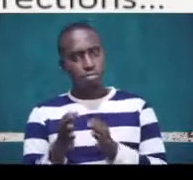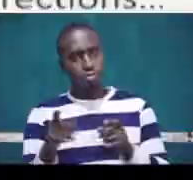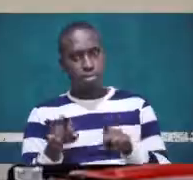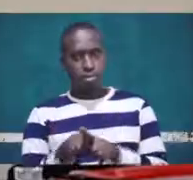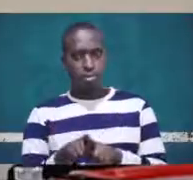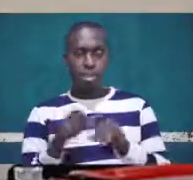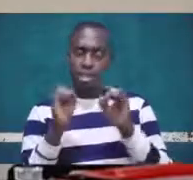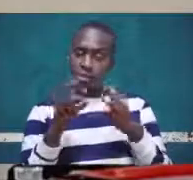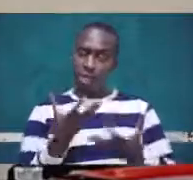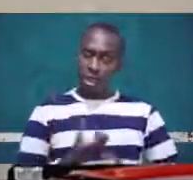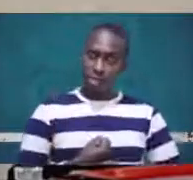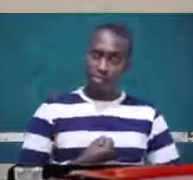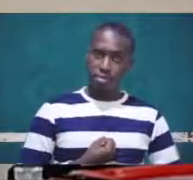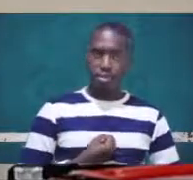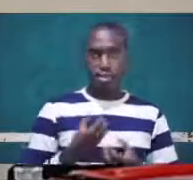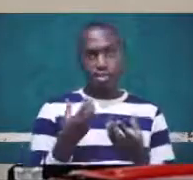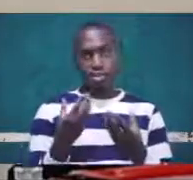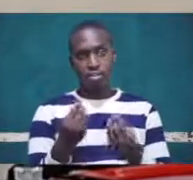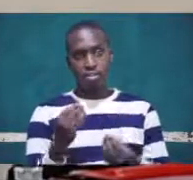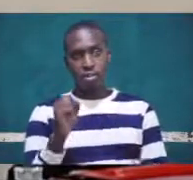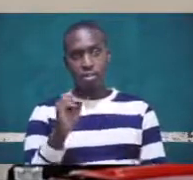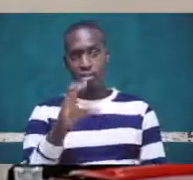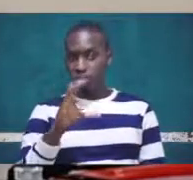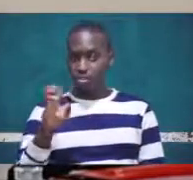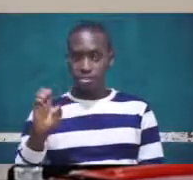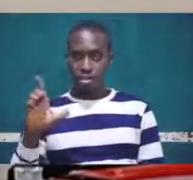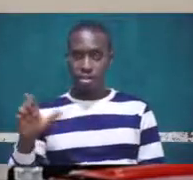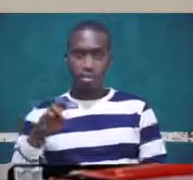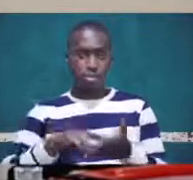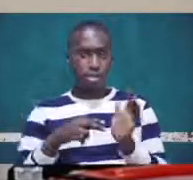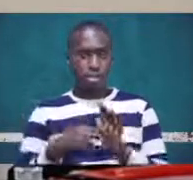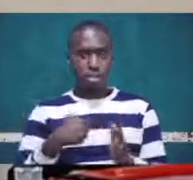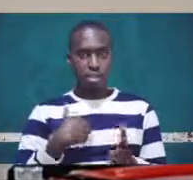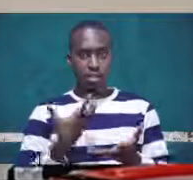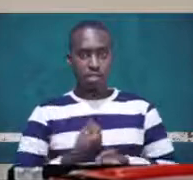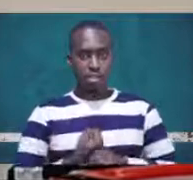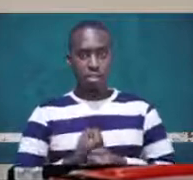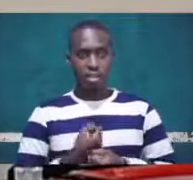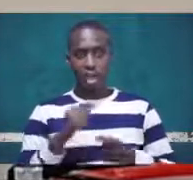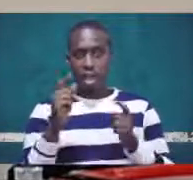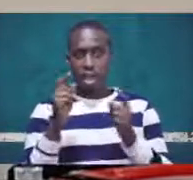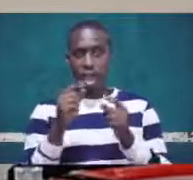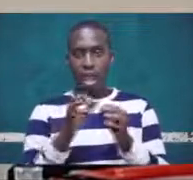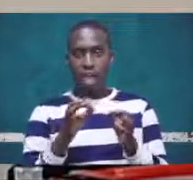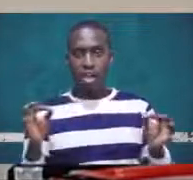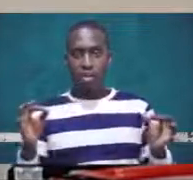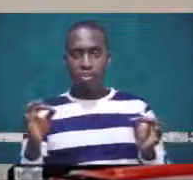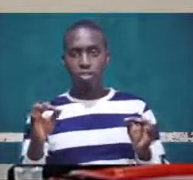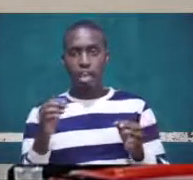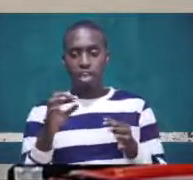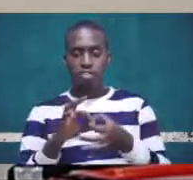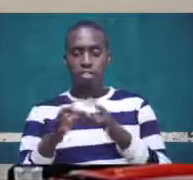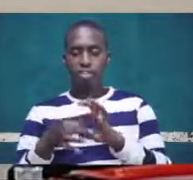them. So if I have sickle cells, then it means that I have a wrong section of the gene.